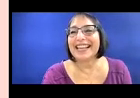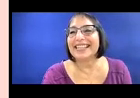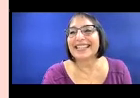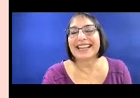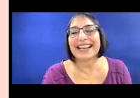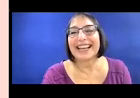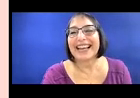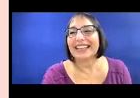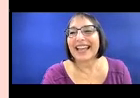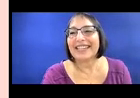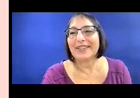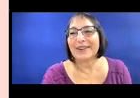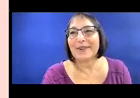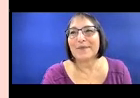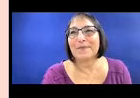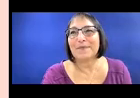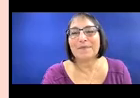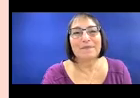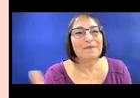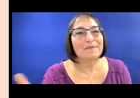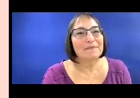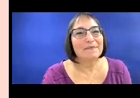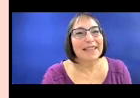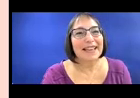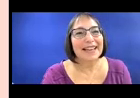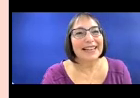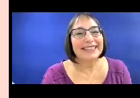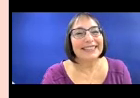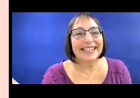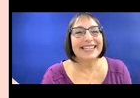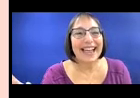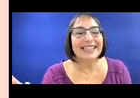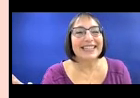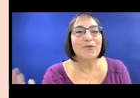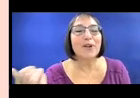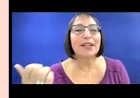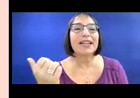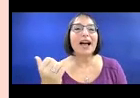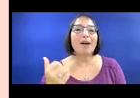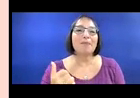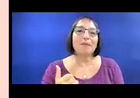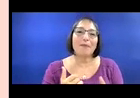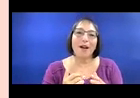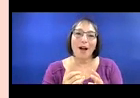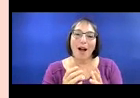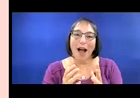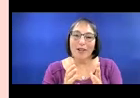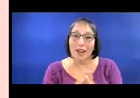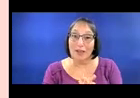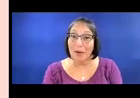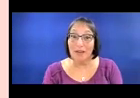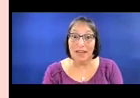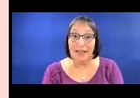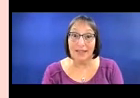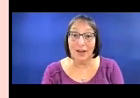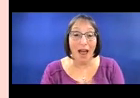led to testing tests. Really, I change